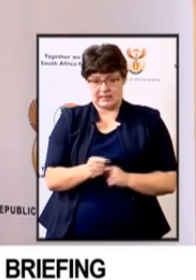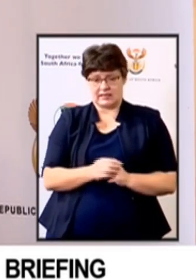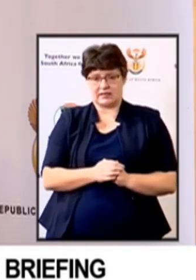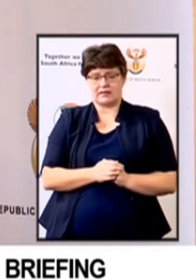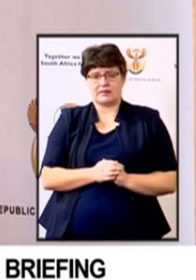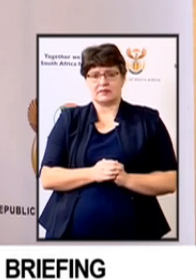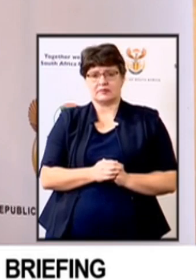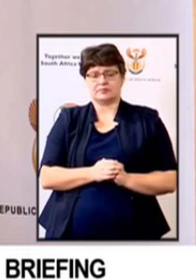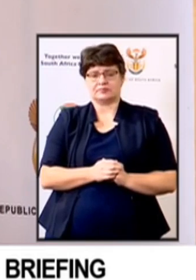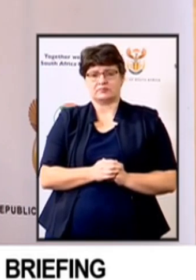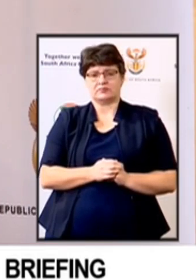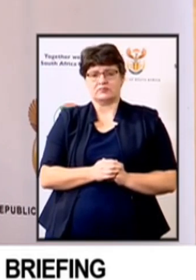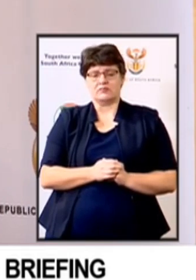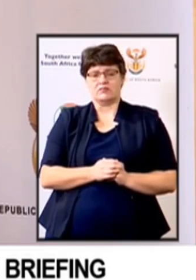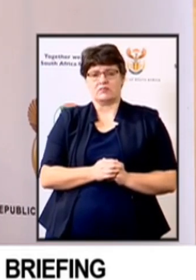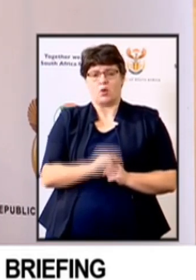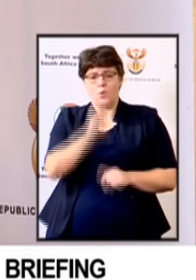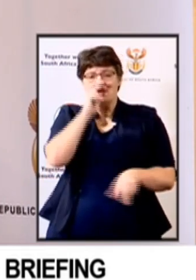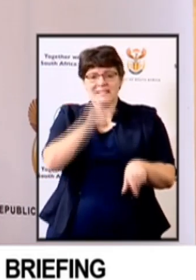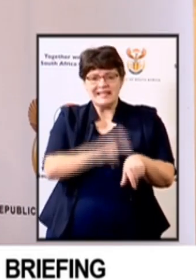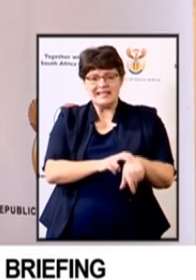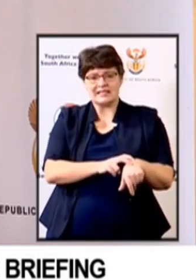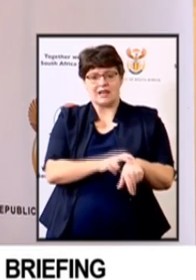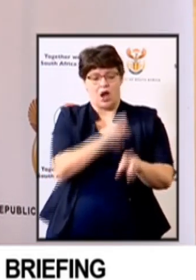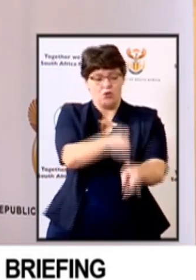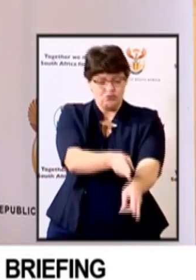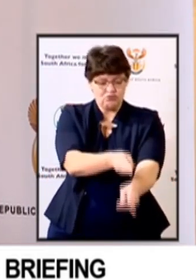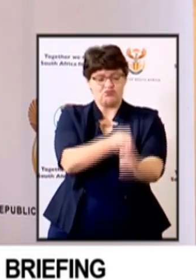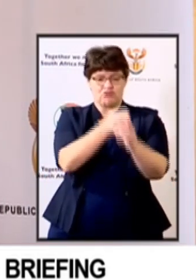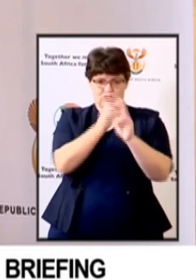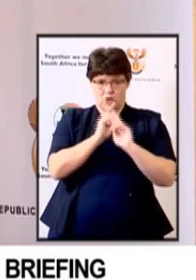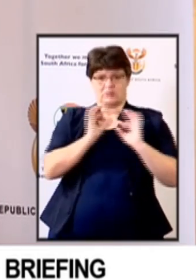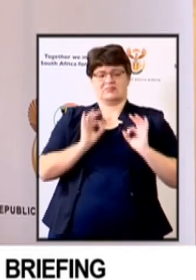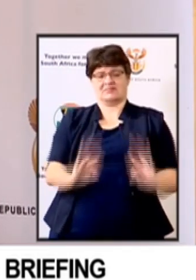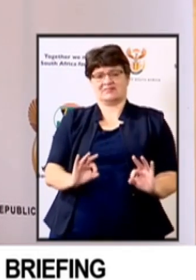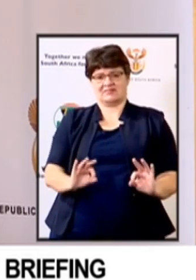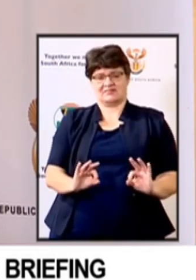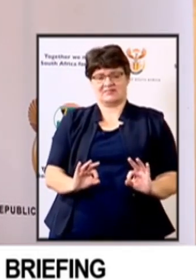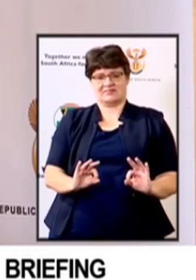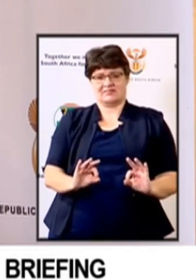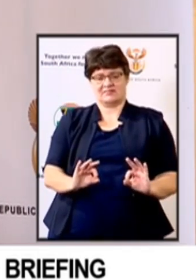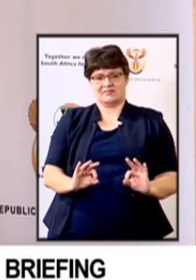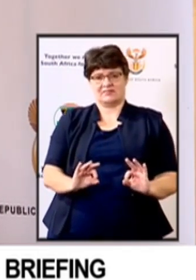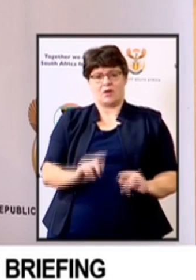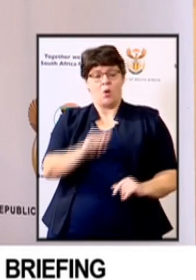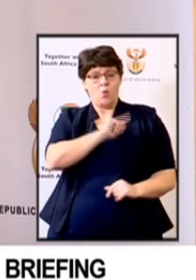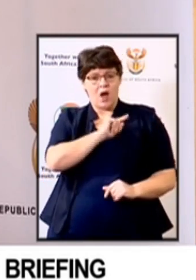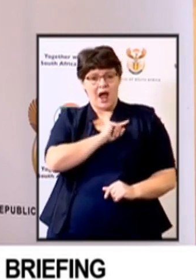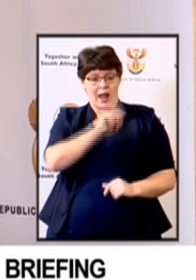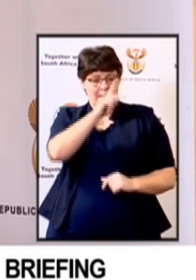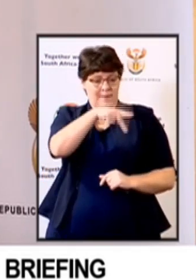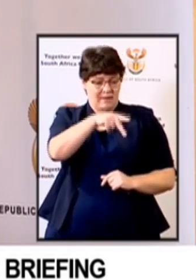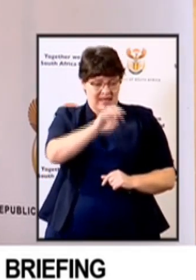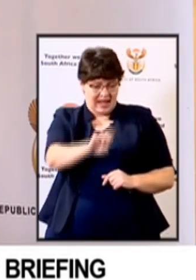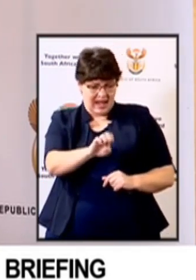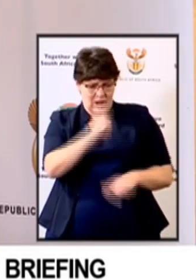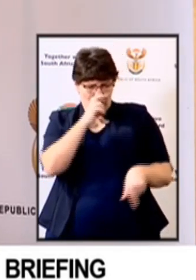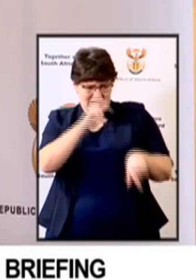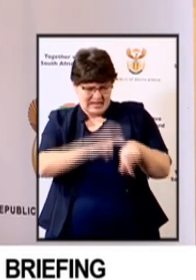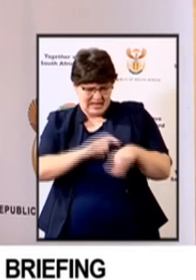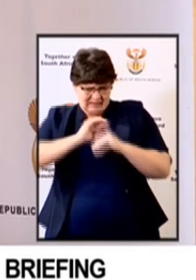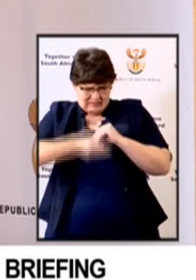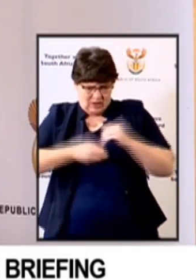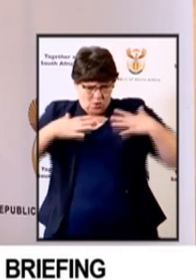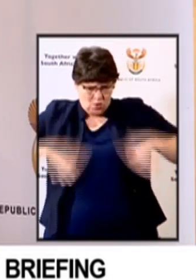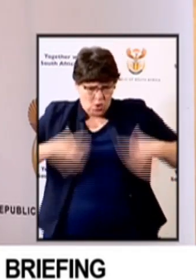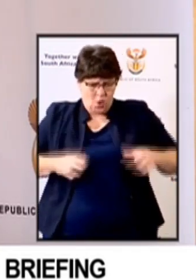to facilitate accurate response depending on the circumstances where these PPEs are needed and what kind of PPEs